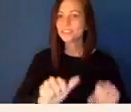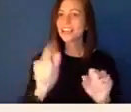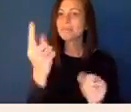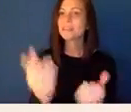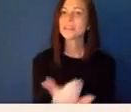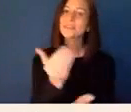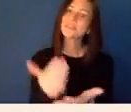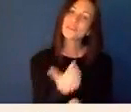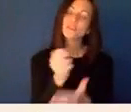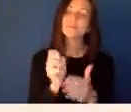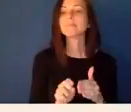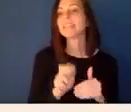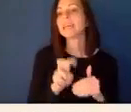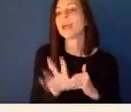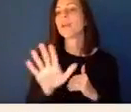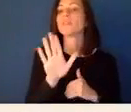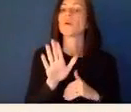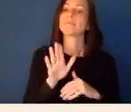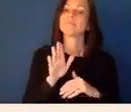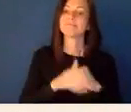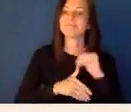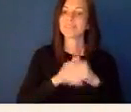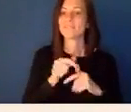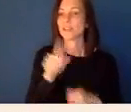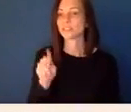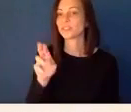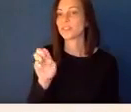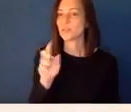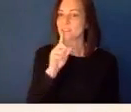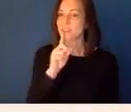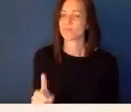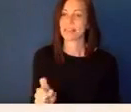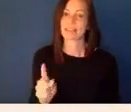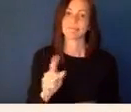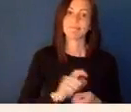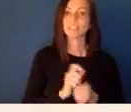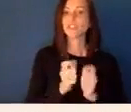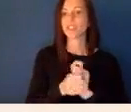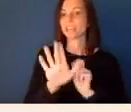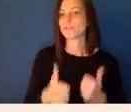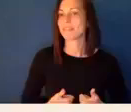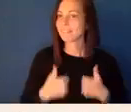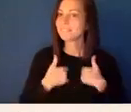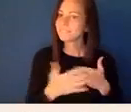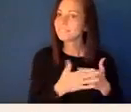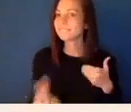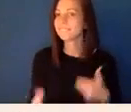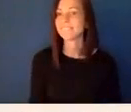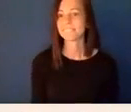your comfort zone, and just start making more of a difference in our society that we have today.